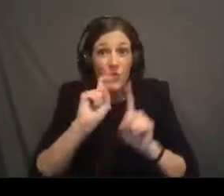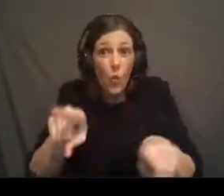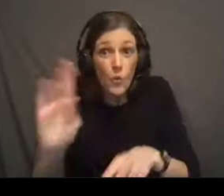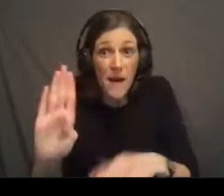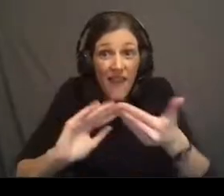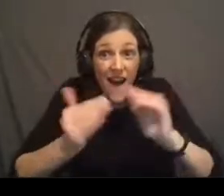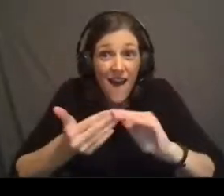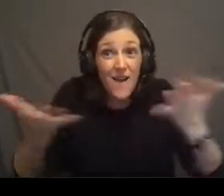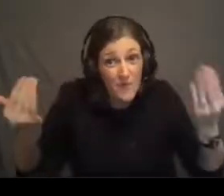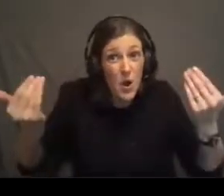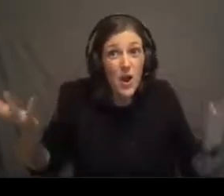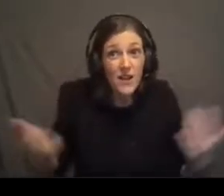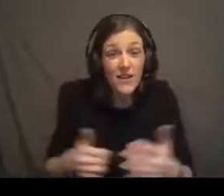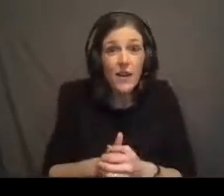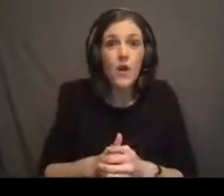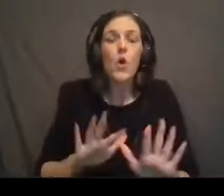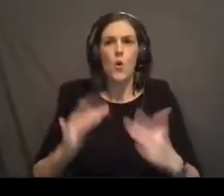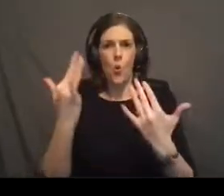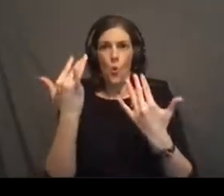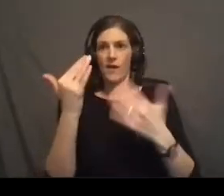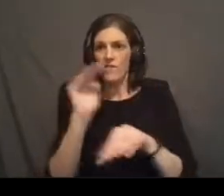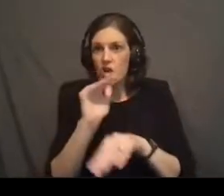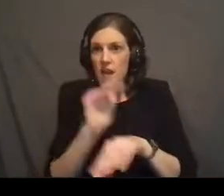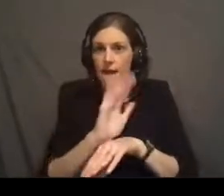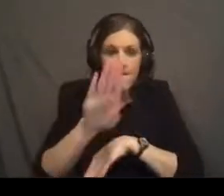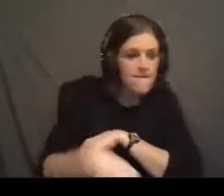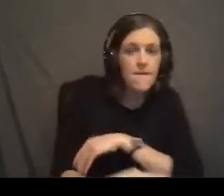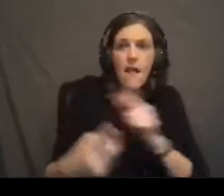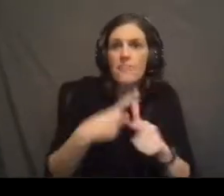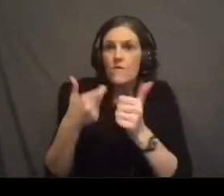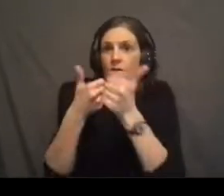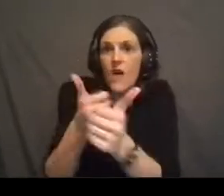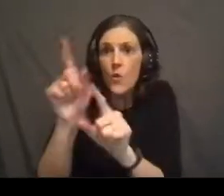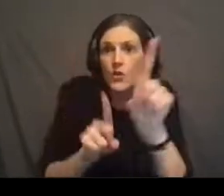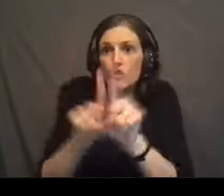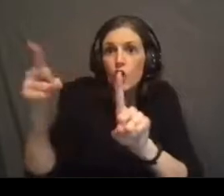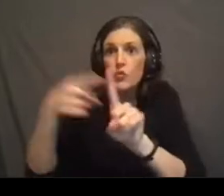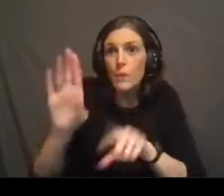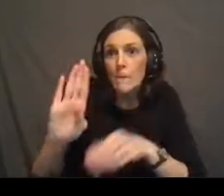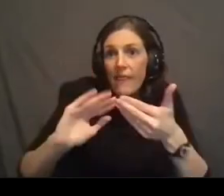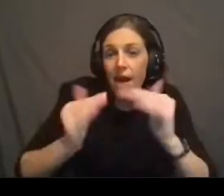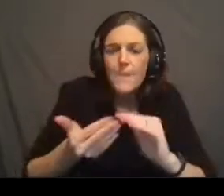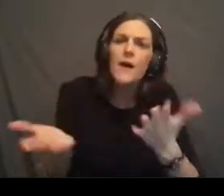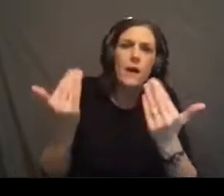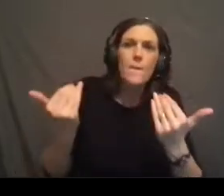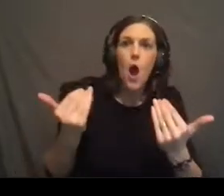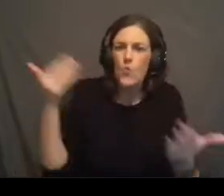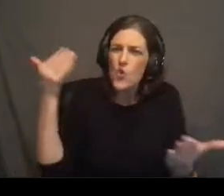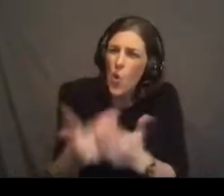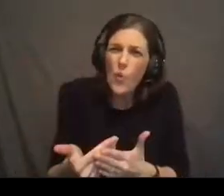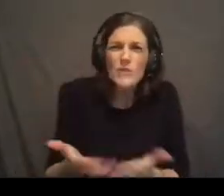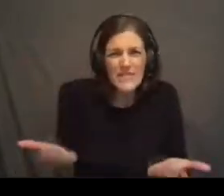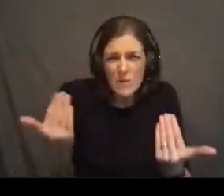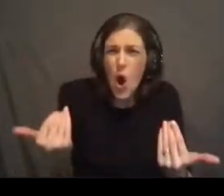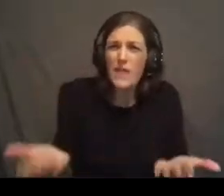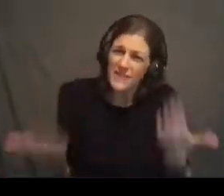guys. Okay, we're gonna wait till nightfall, and then we'll follow the star into Bethlehem. Come on, we're so close.